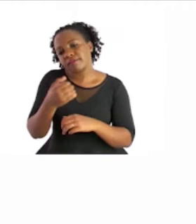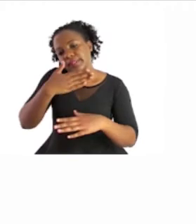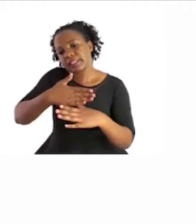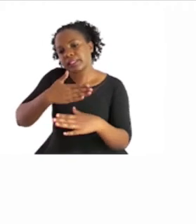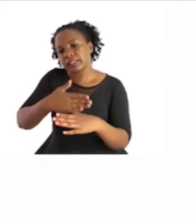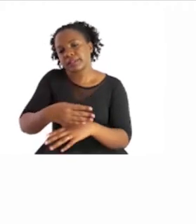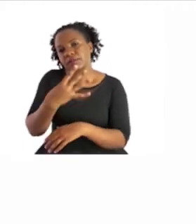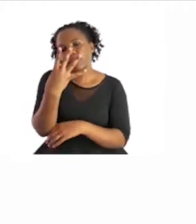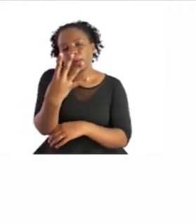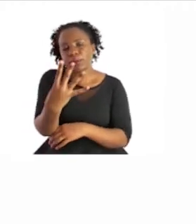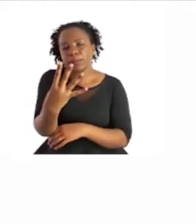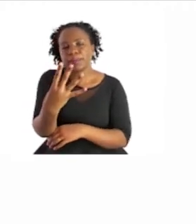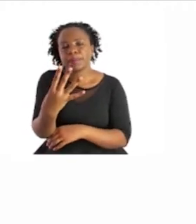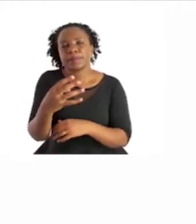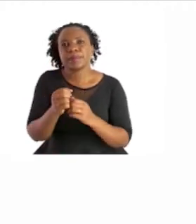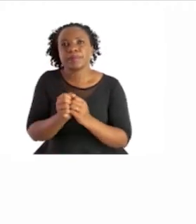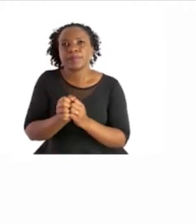4.